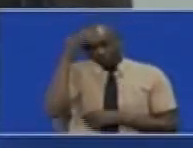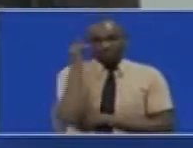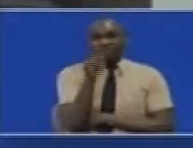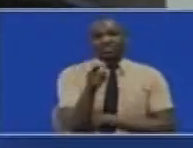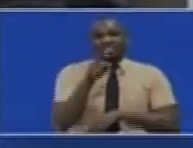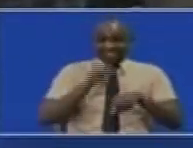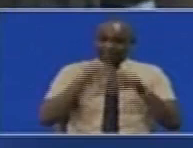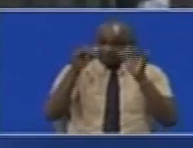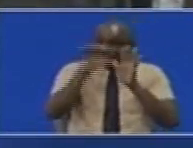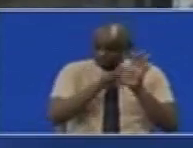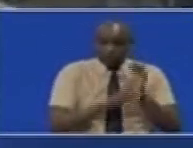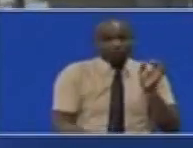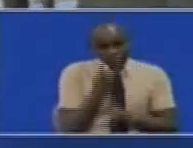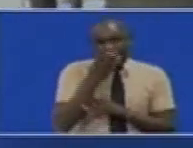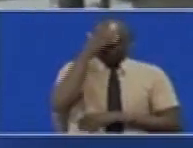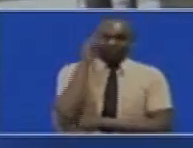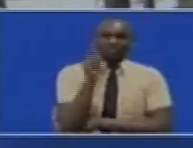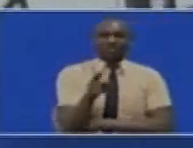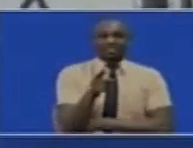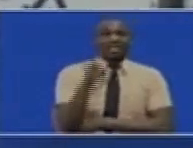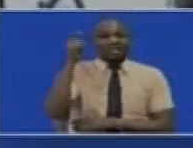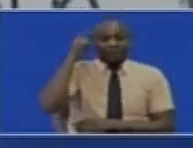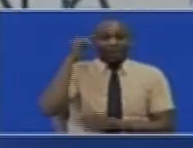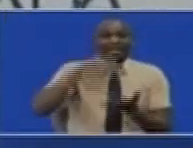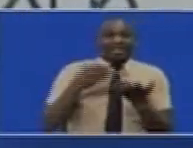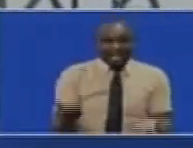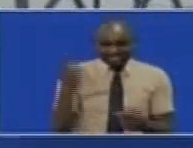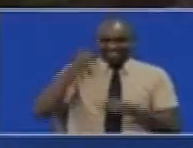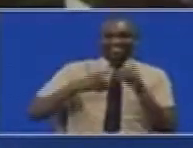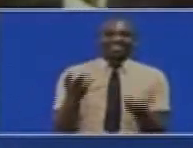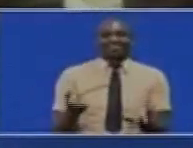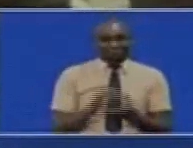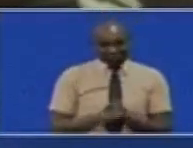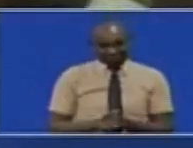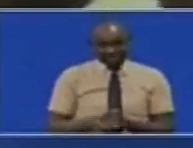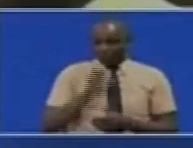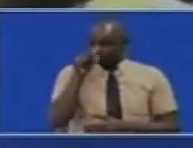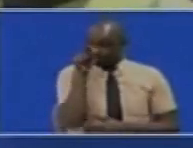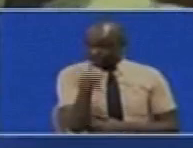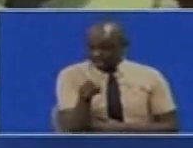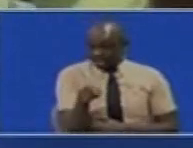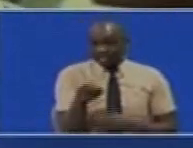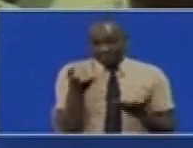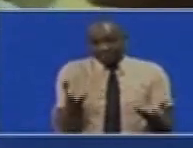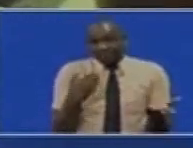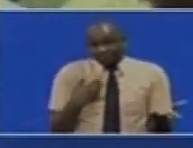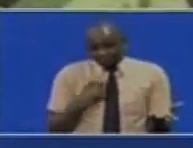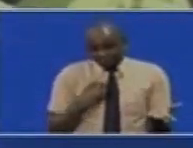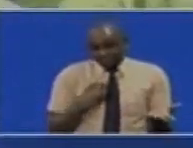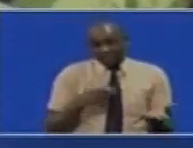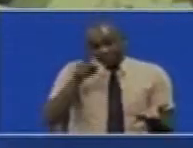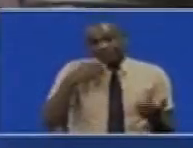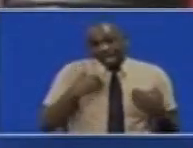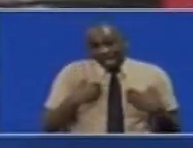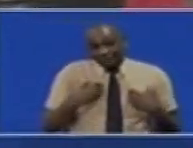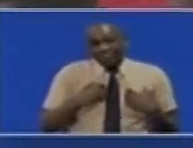after the new constitution was passed, only to be remembered again this year. And just as has been the norm lately, the opposition got